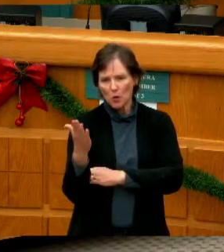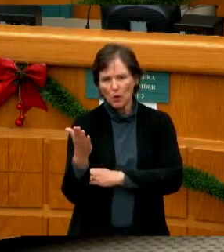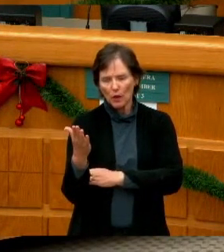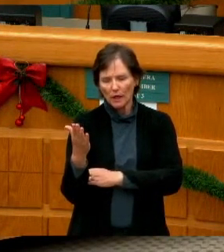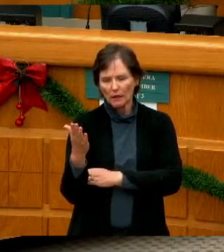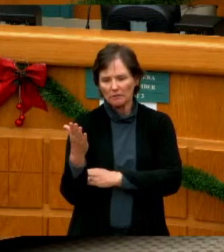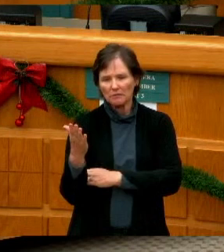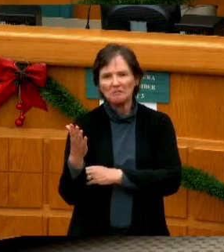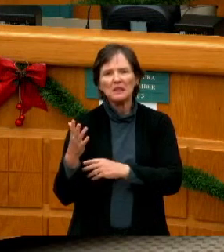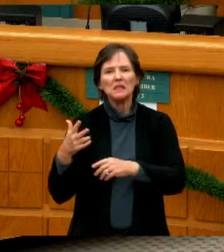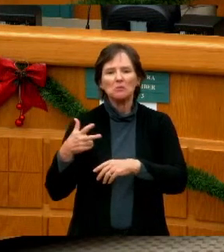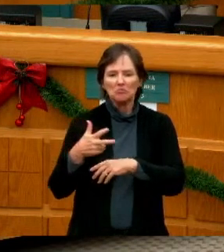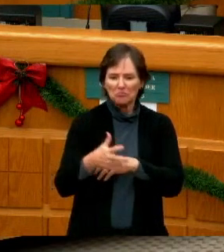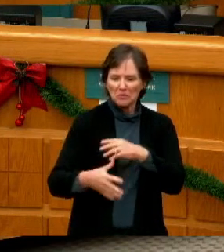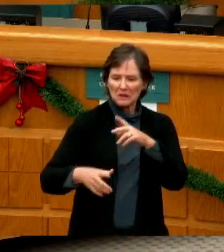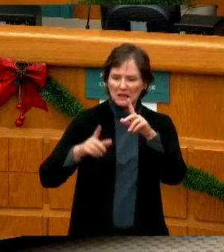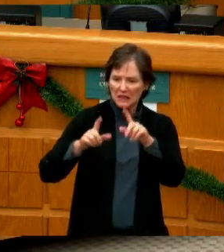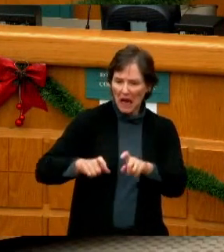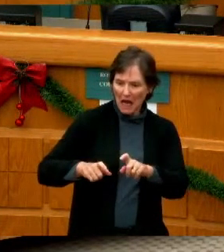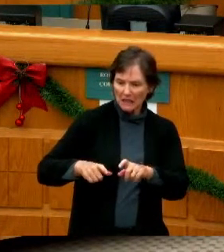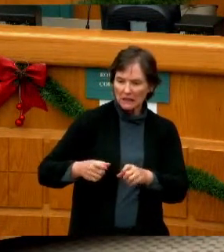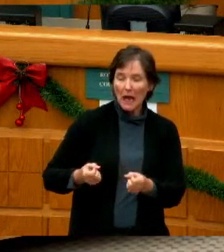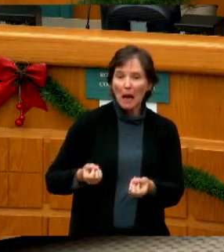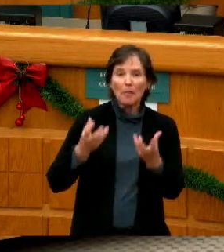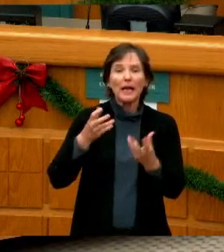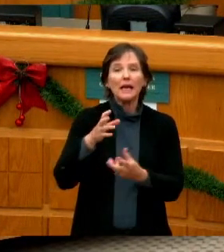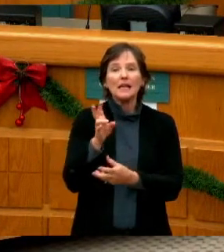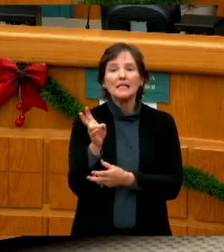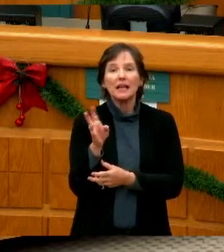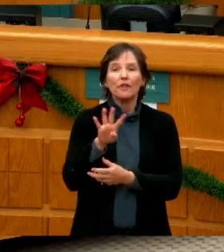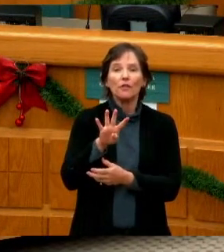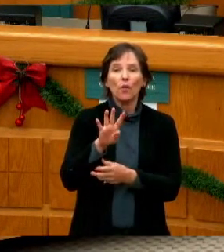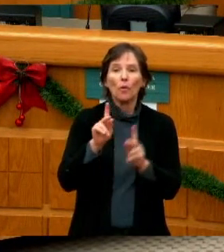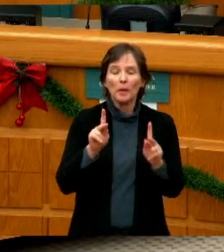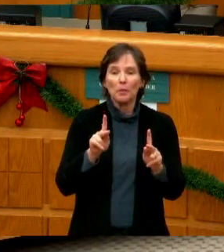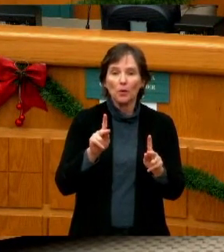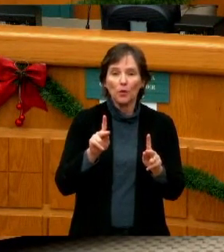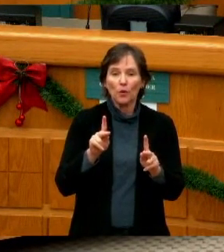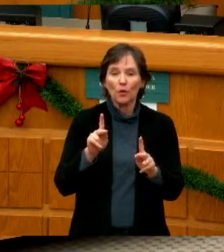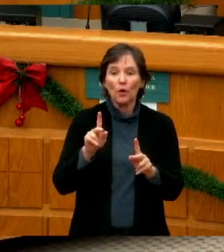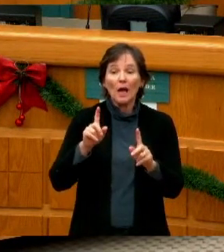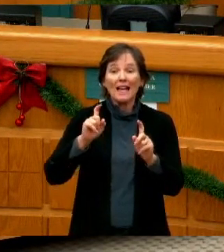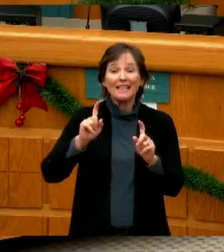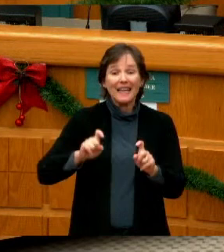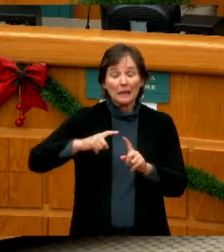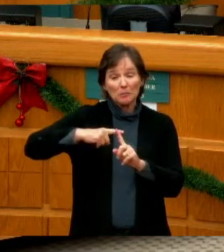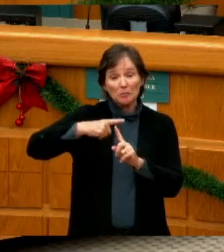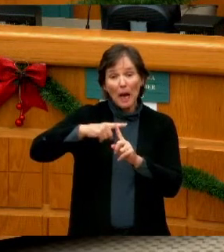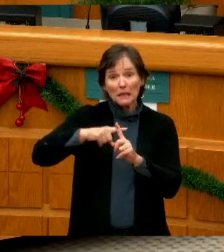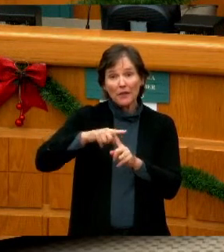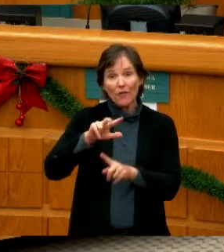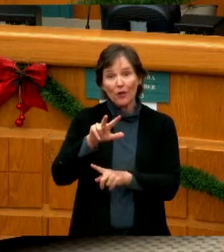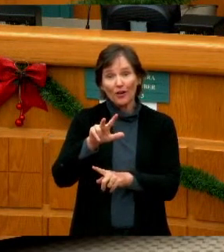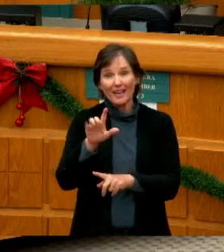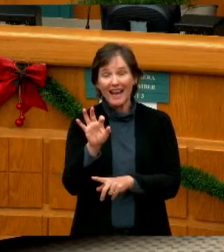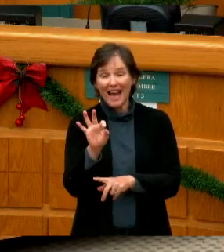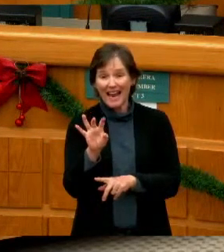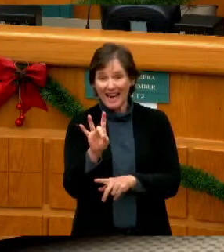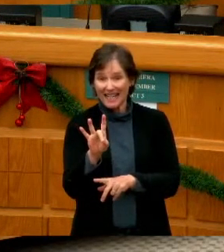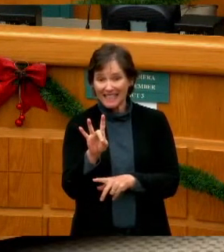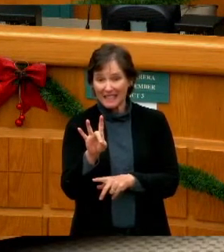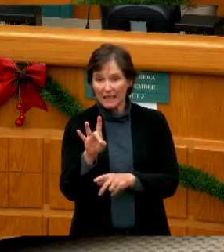at 6:30 a.m. A total of 74 individuals were tested and 38 results were positive